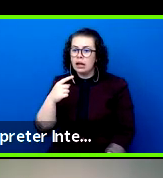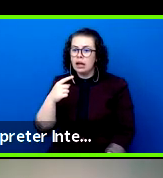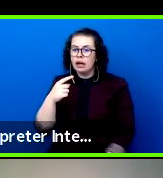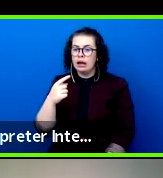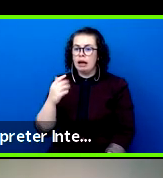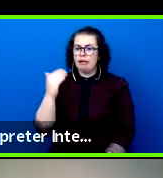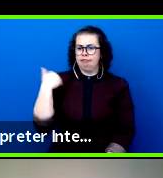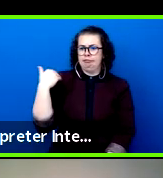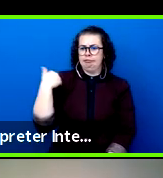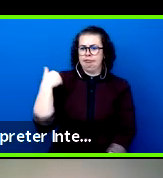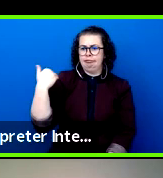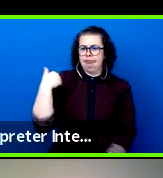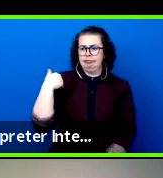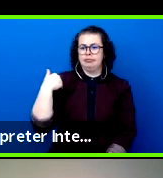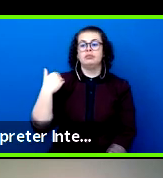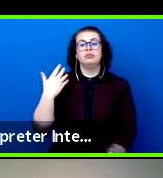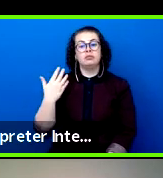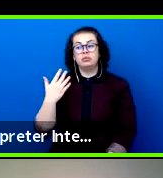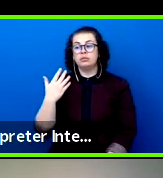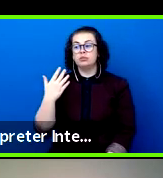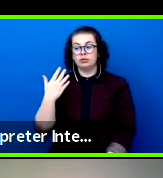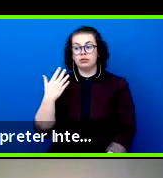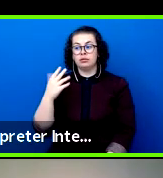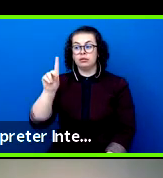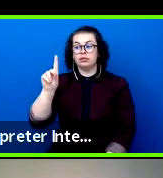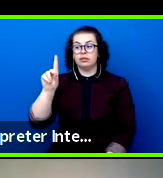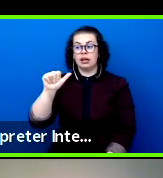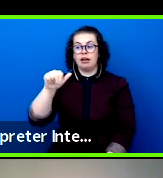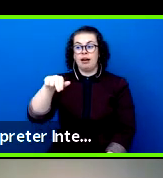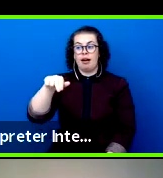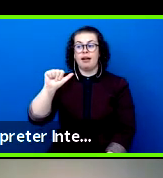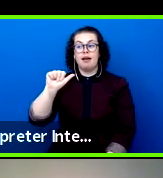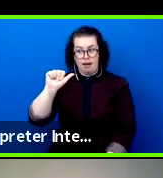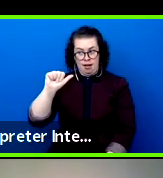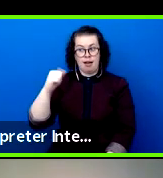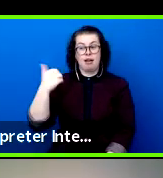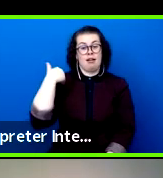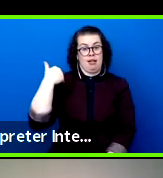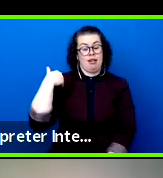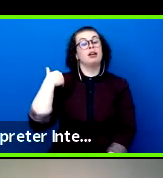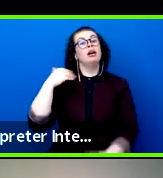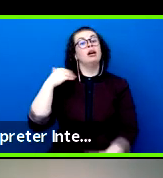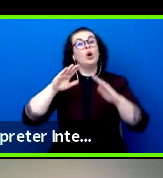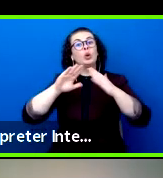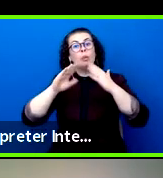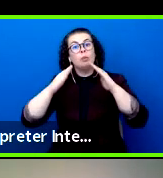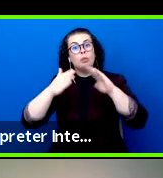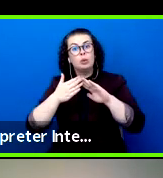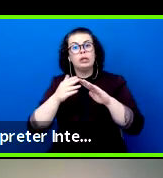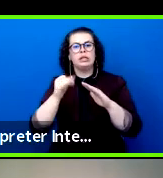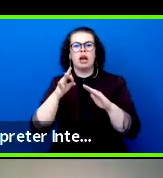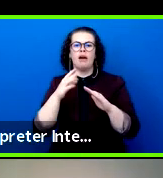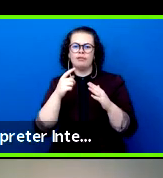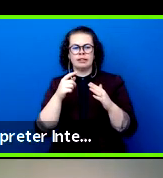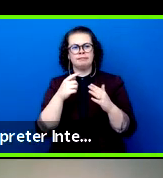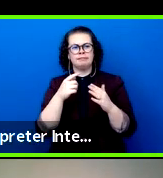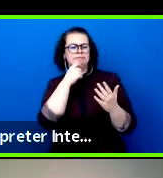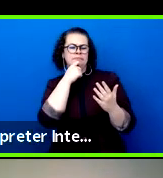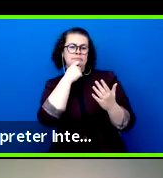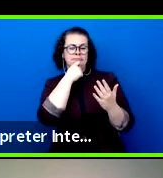like to remind us all that the community of creative critics also needs to be represented. How can